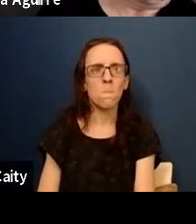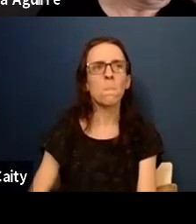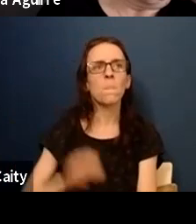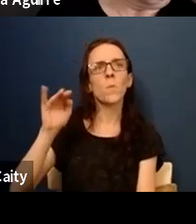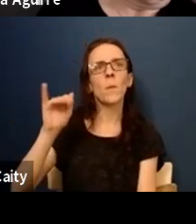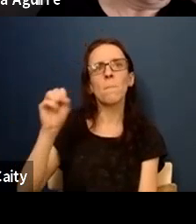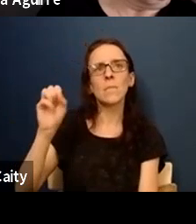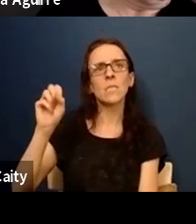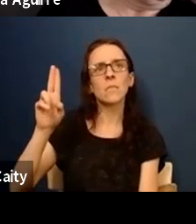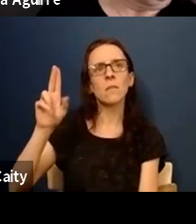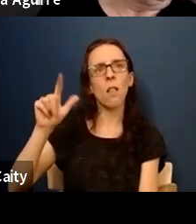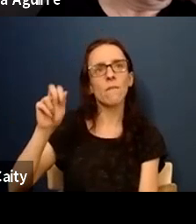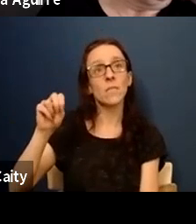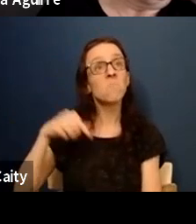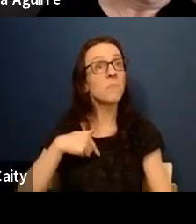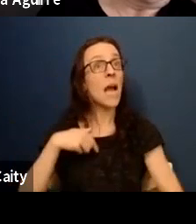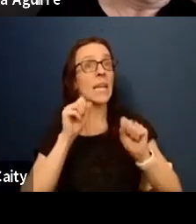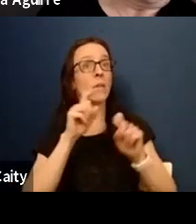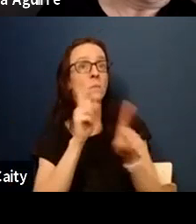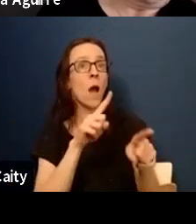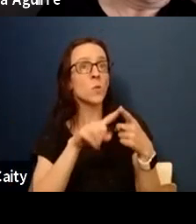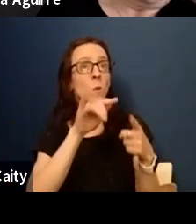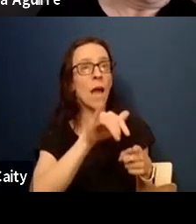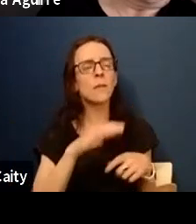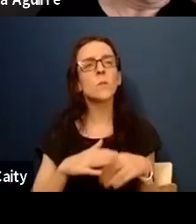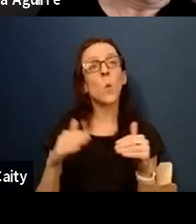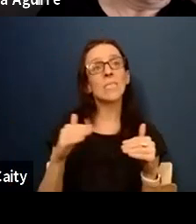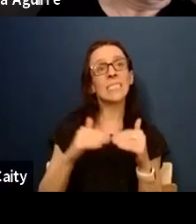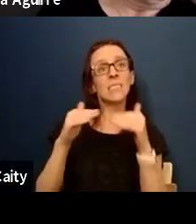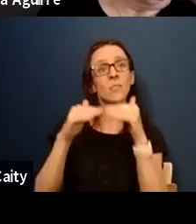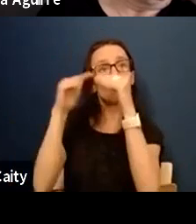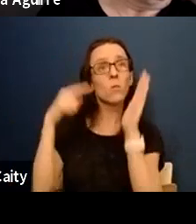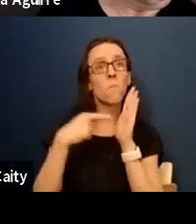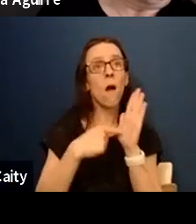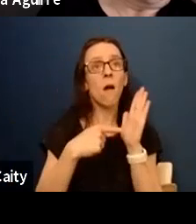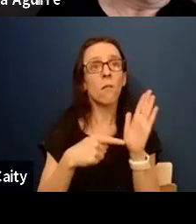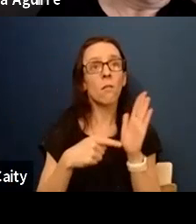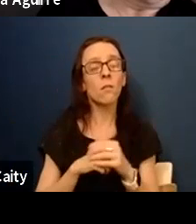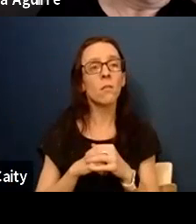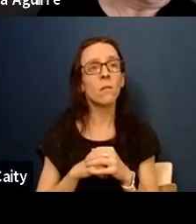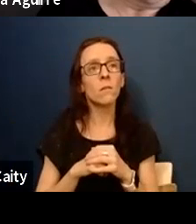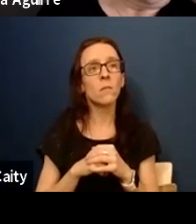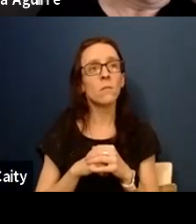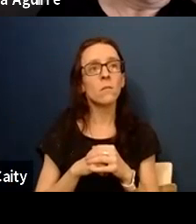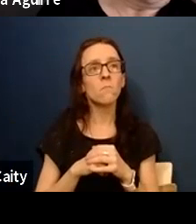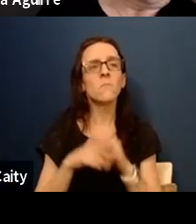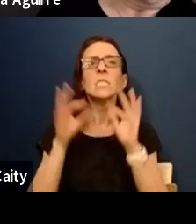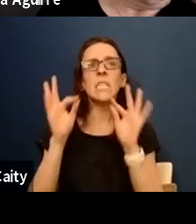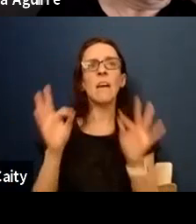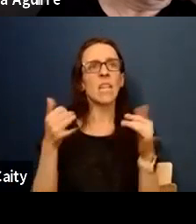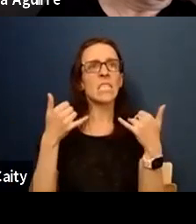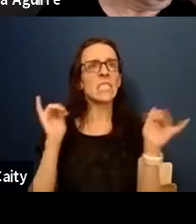respond to that. I wouldn't, the tiered model I think is certainly still very much in